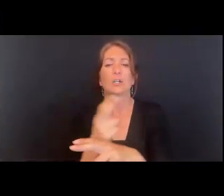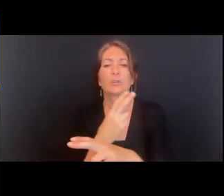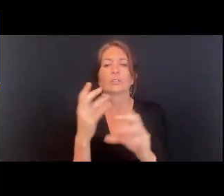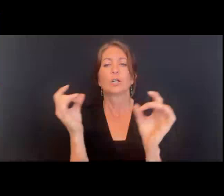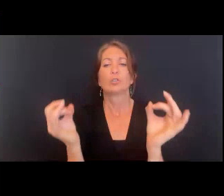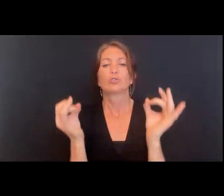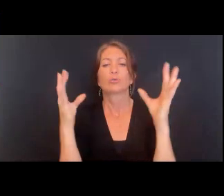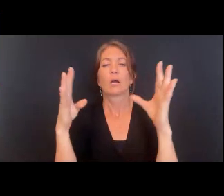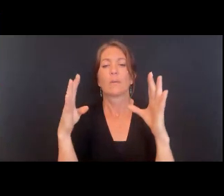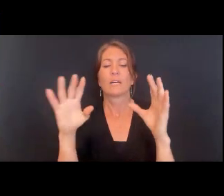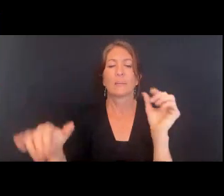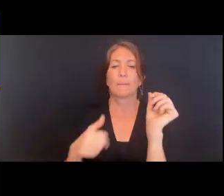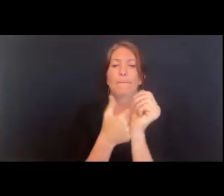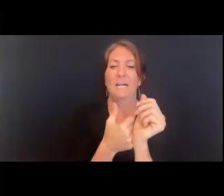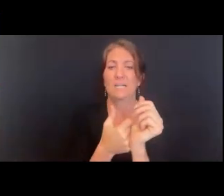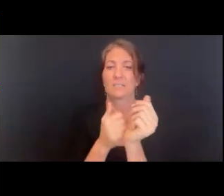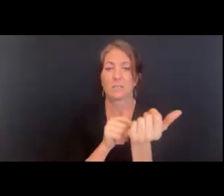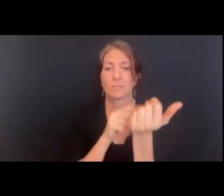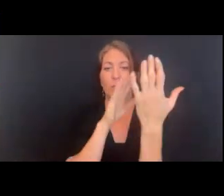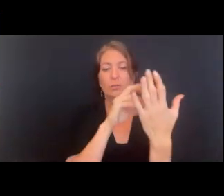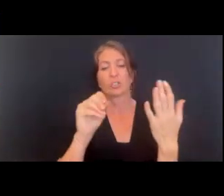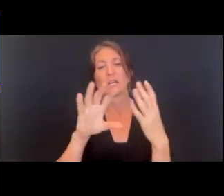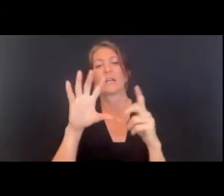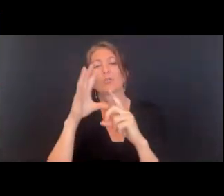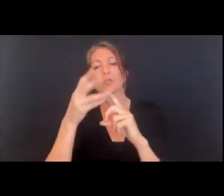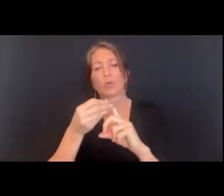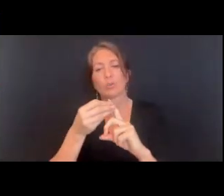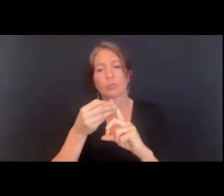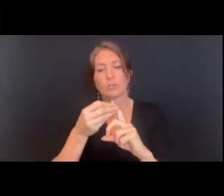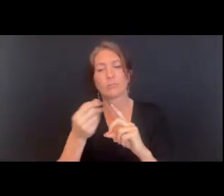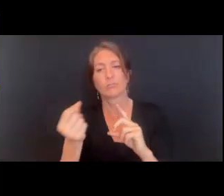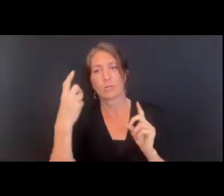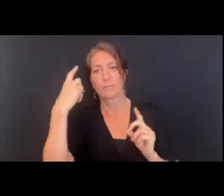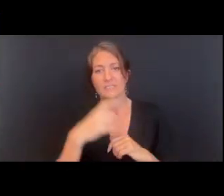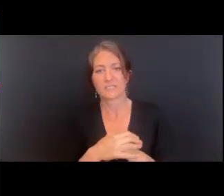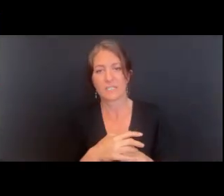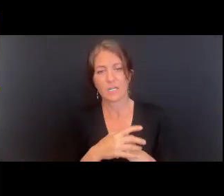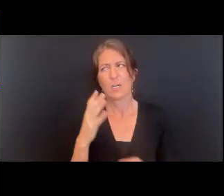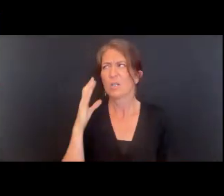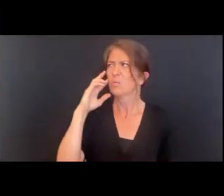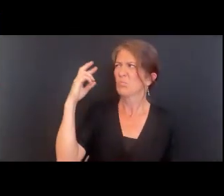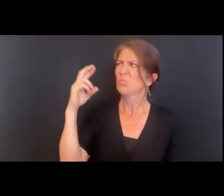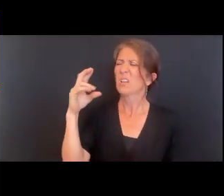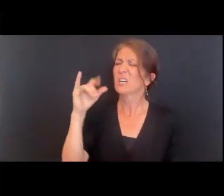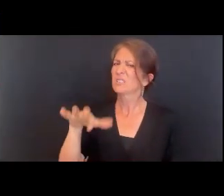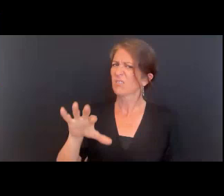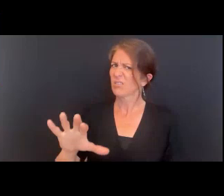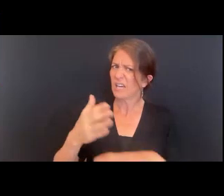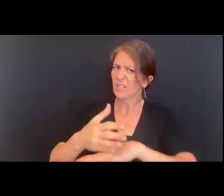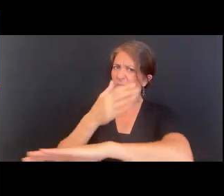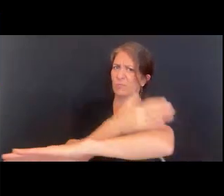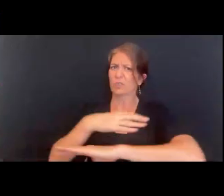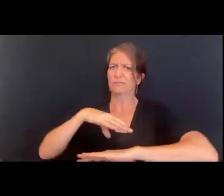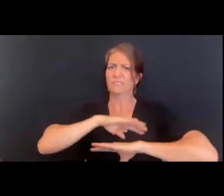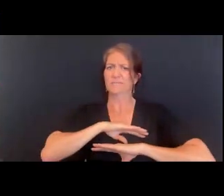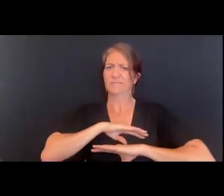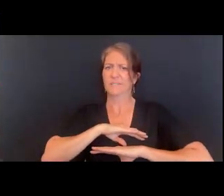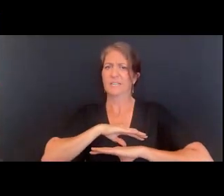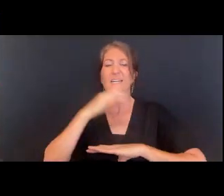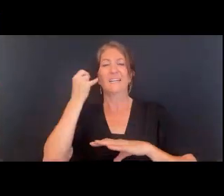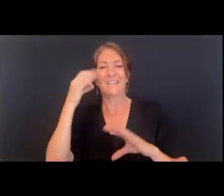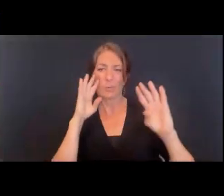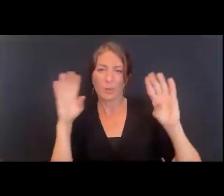competency. We've found that approach results in increased satisfaction since our service is person-focused. Our